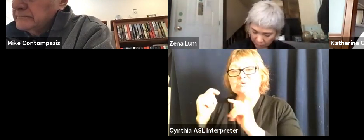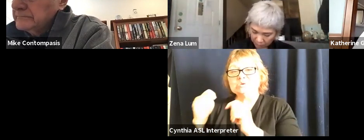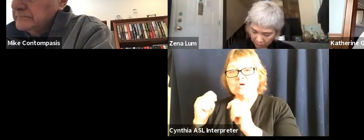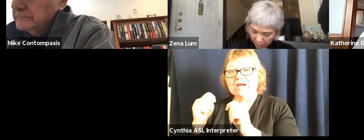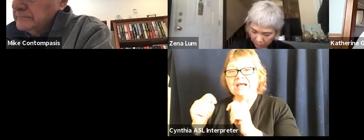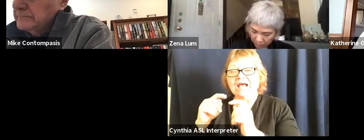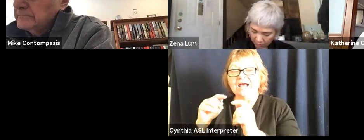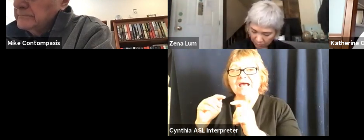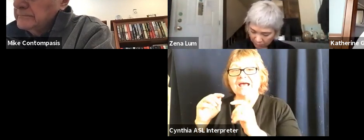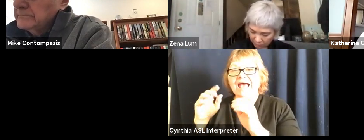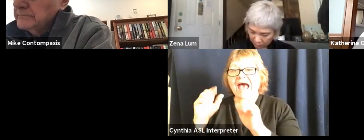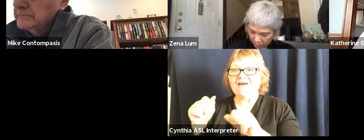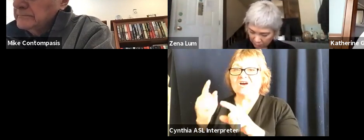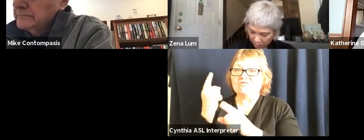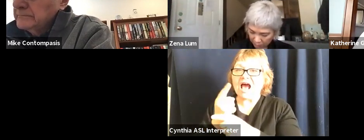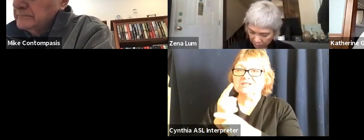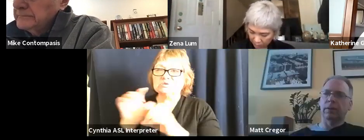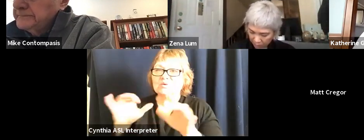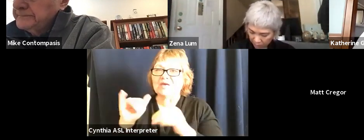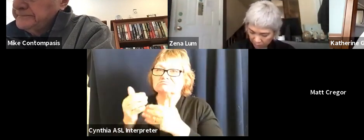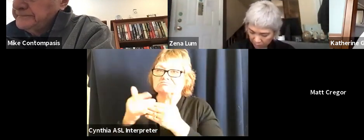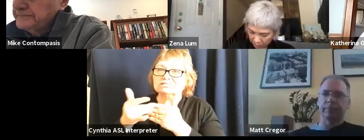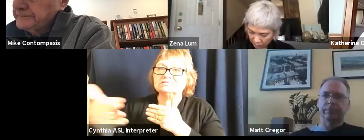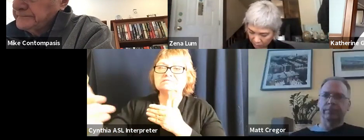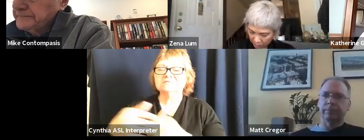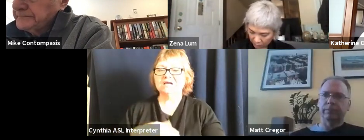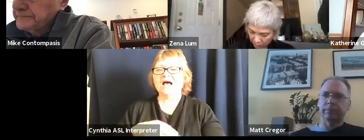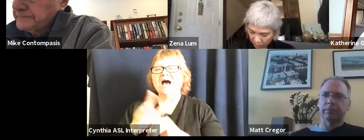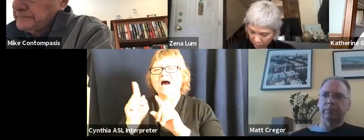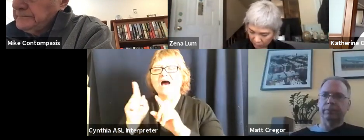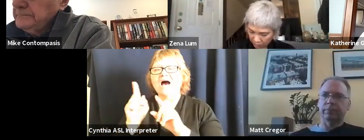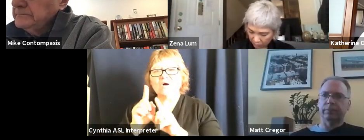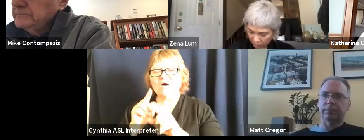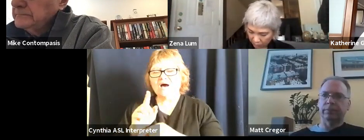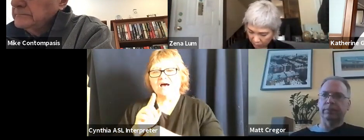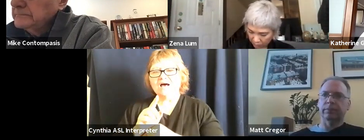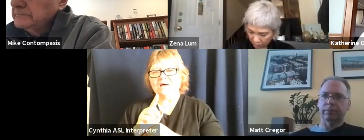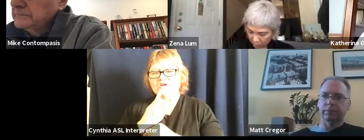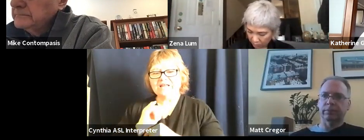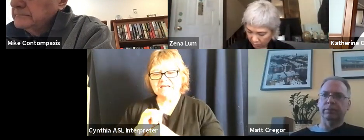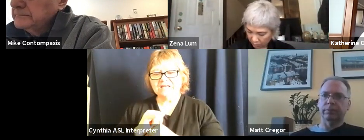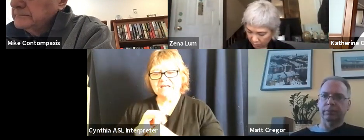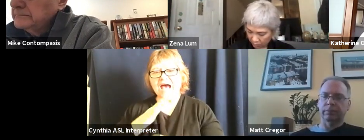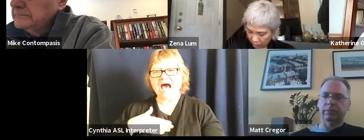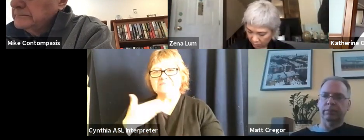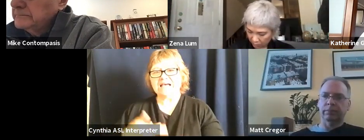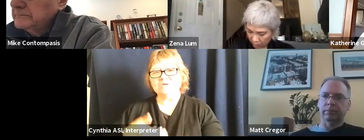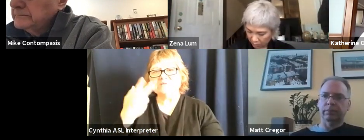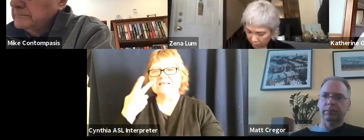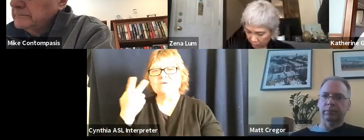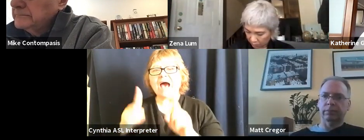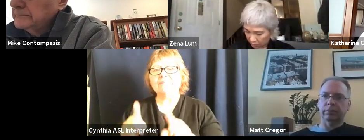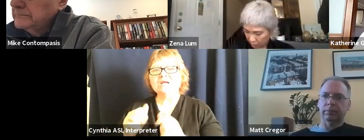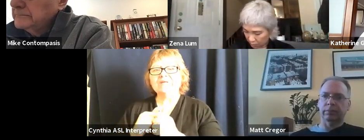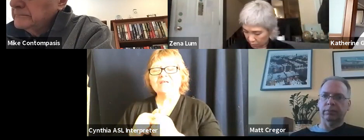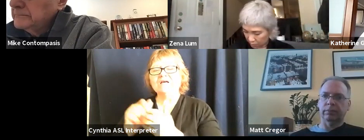have a right to do that in perpetuity. You know, furthermore, I'm really upset to see what's happening with this